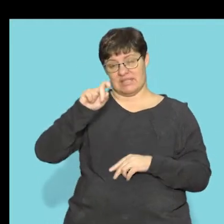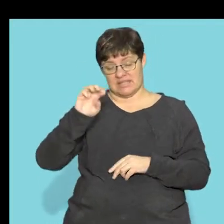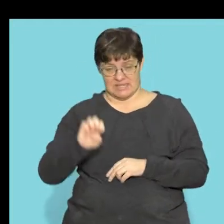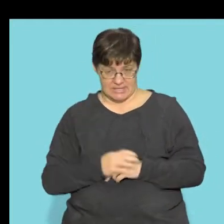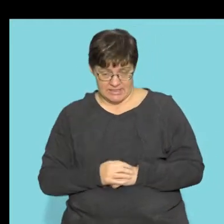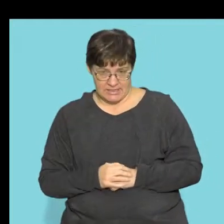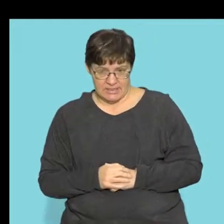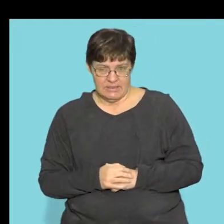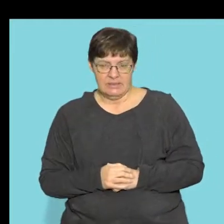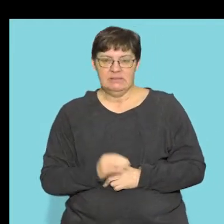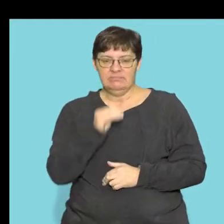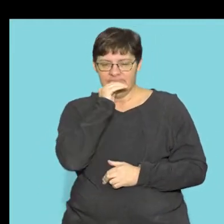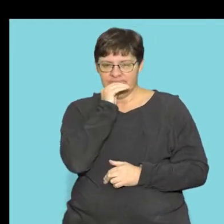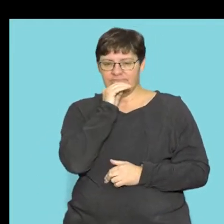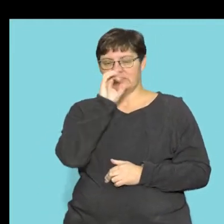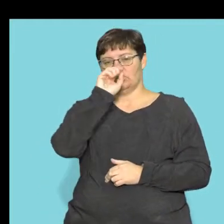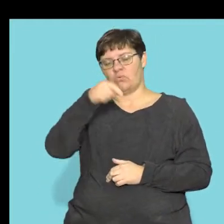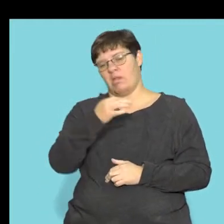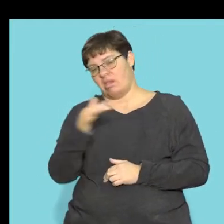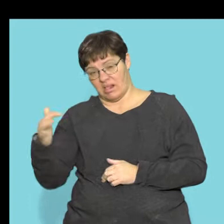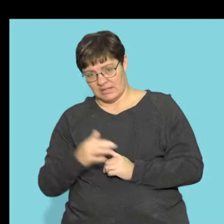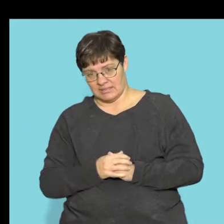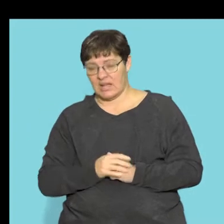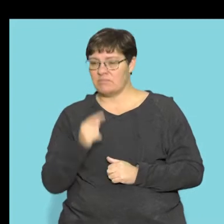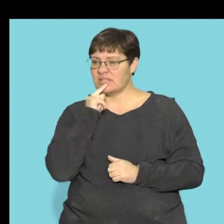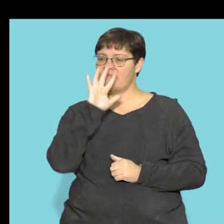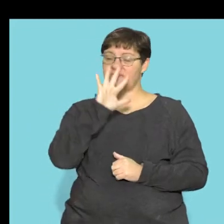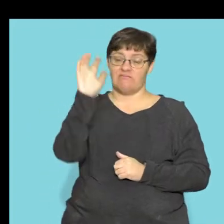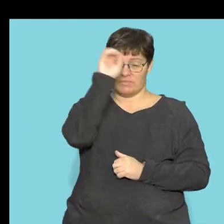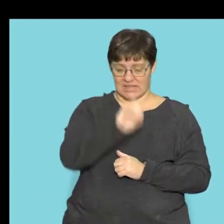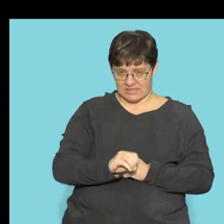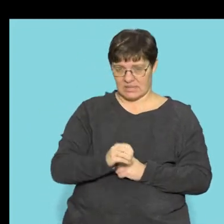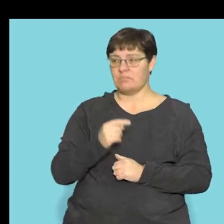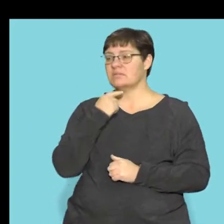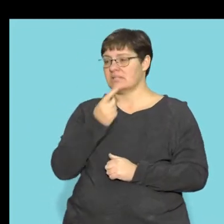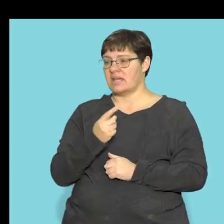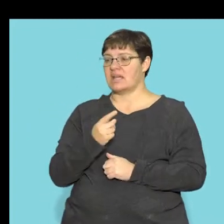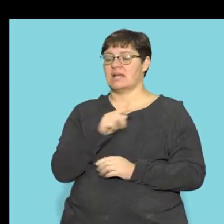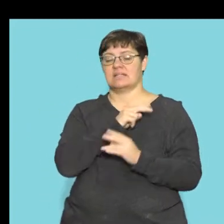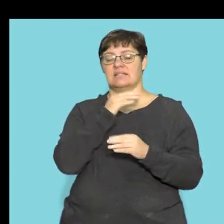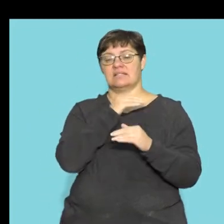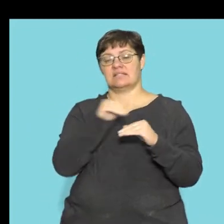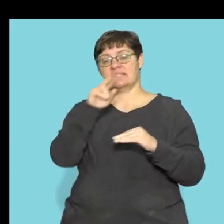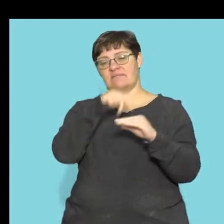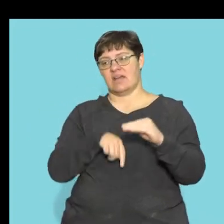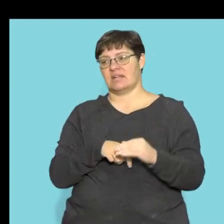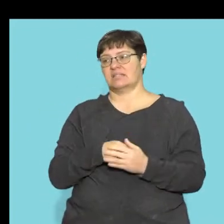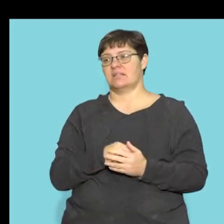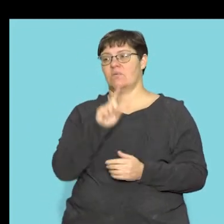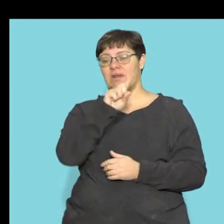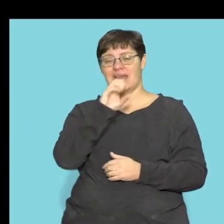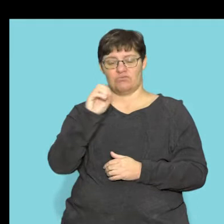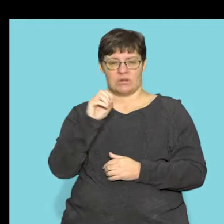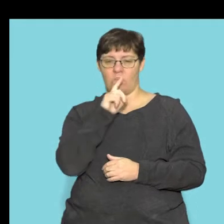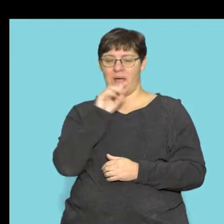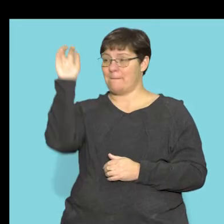then interest rate as a decimal. You know that if I give you 5%, you must always divide it by 100, right? Because we